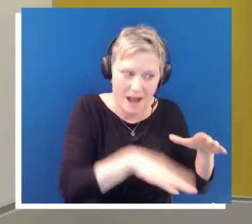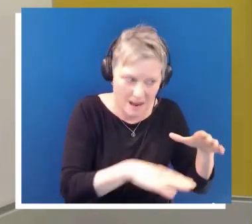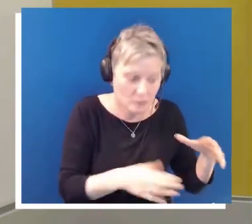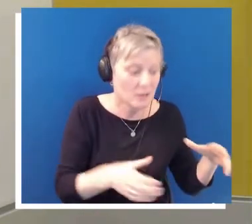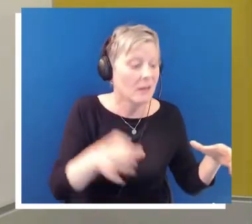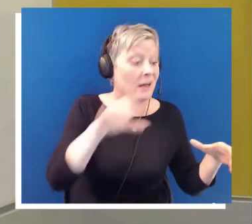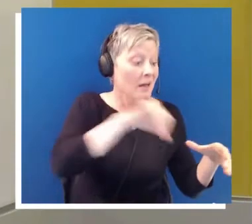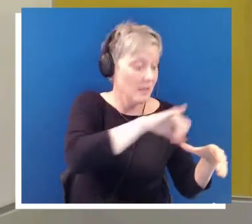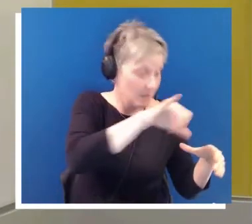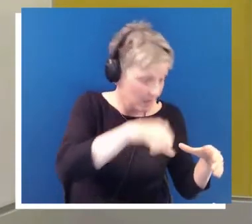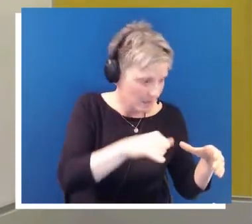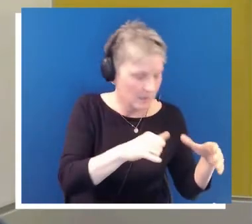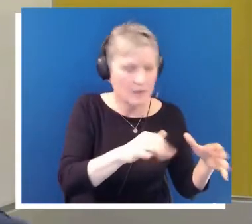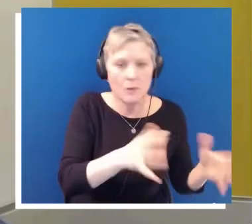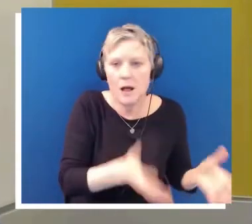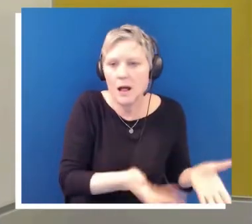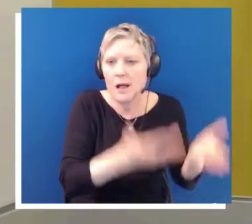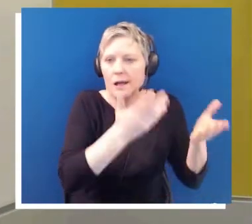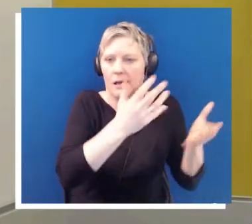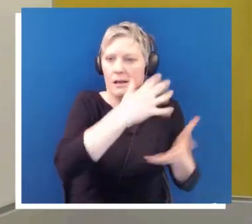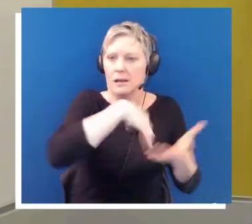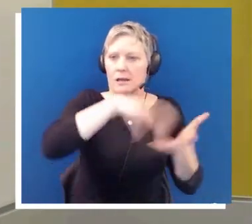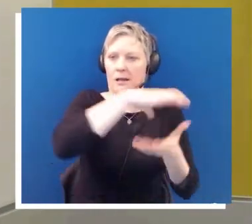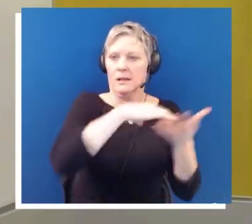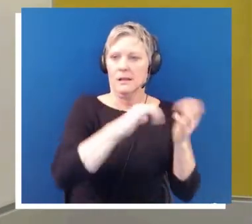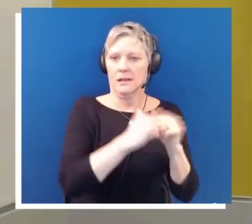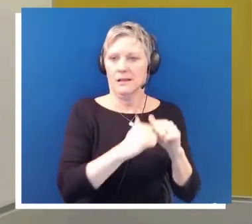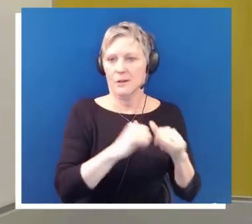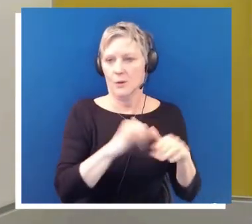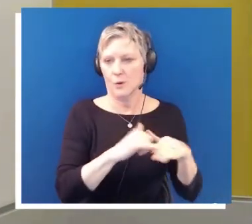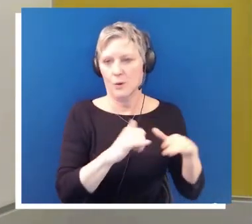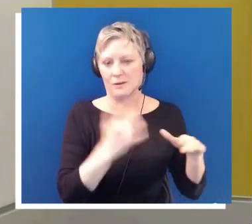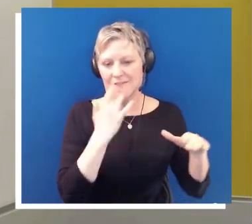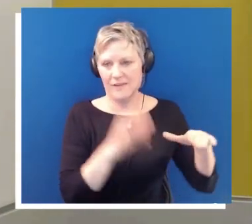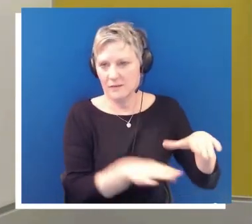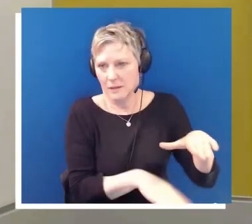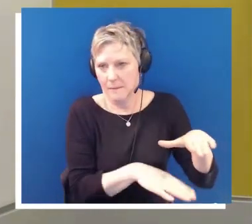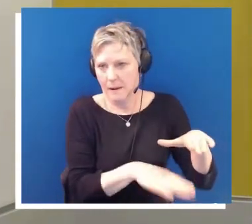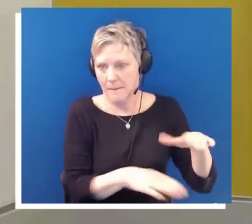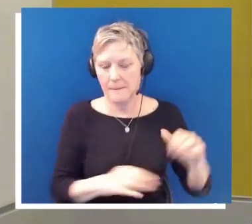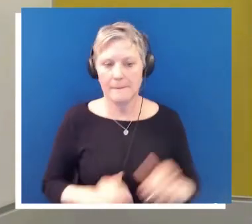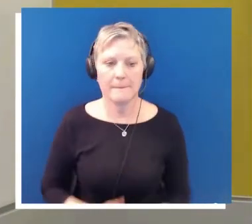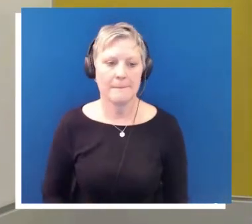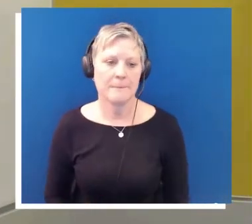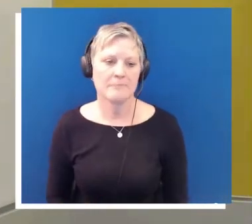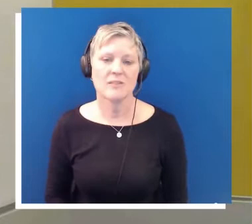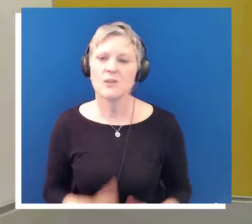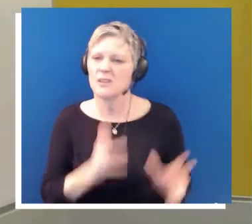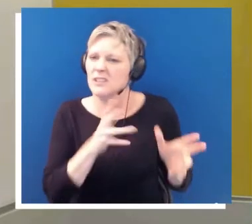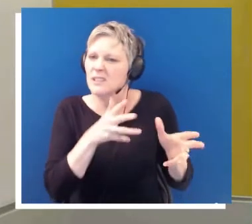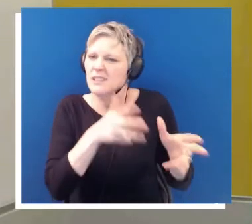just like so. And what I want to do is I want to bring this to a boil.